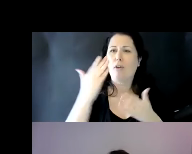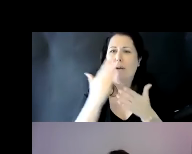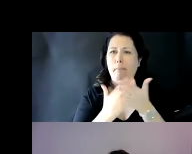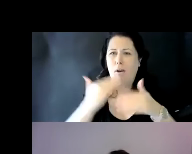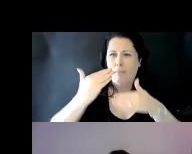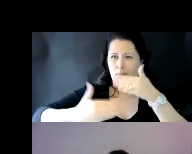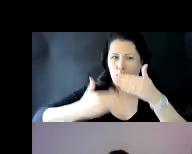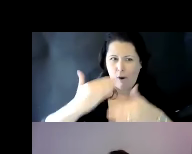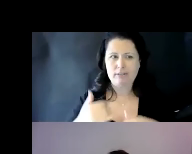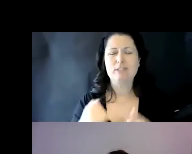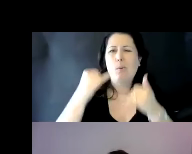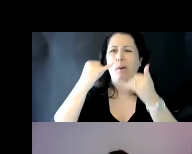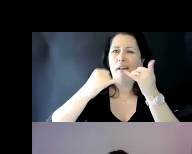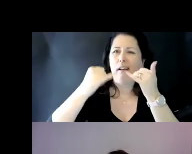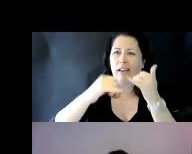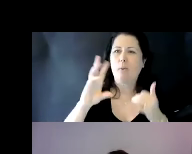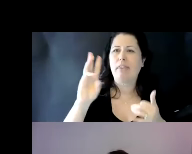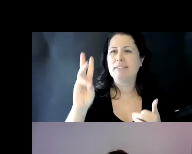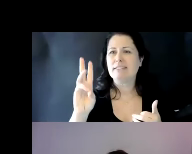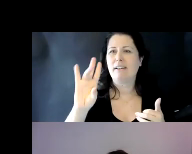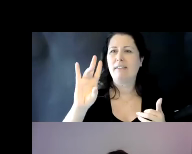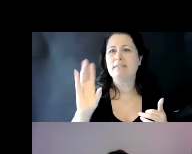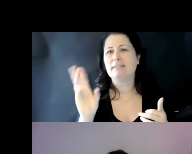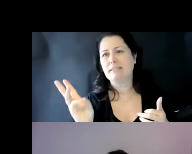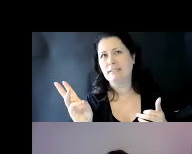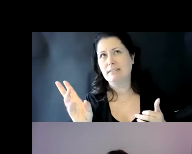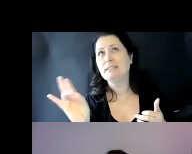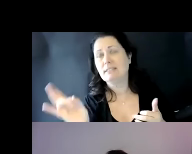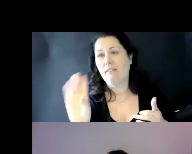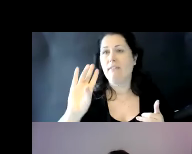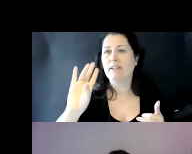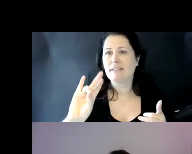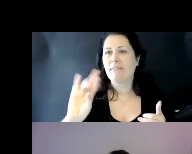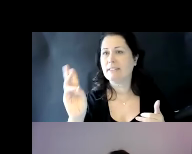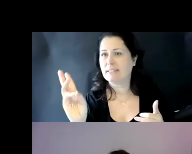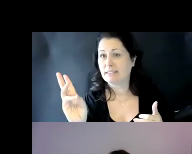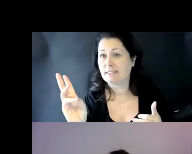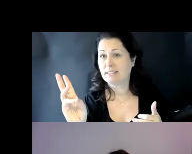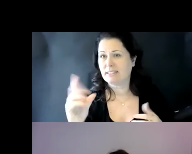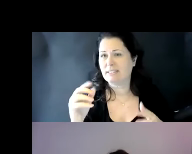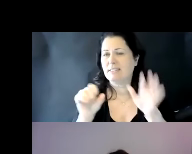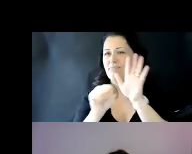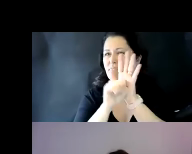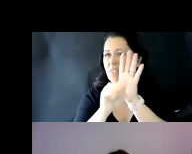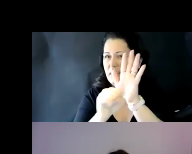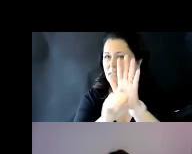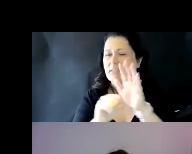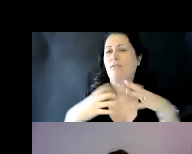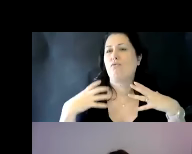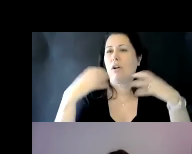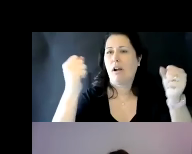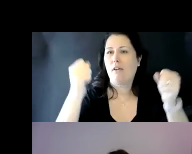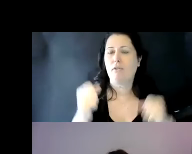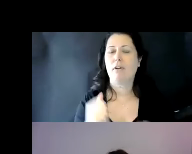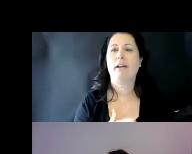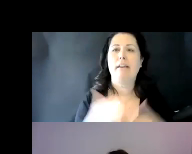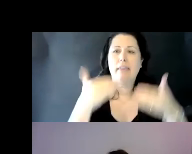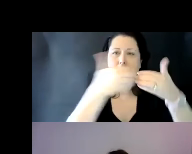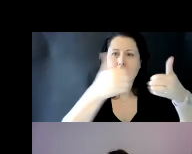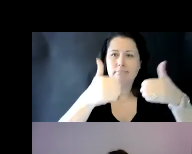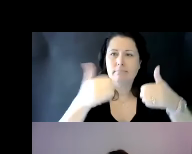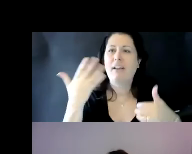we ended up with 76 indicators of recovery that broadly divided into 15 broad categories